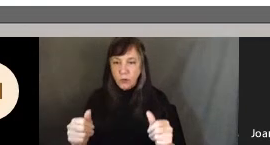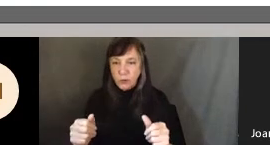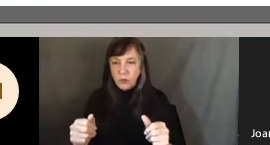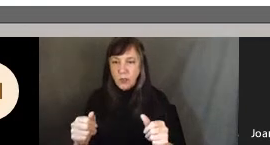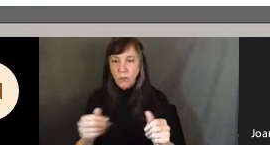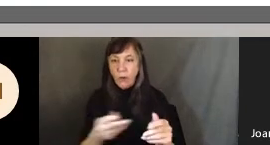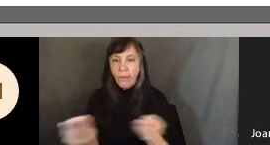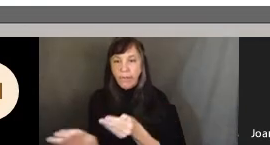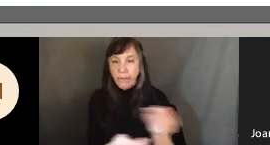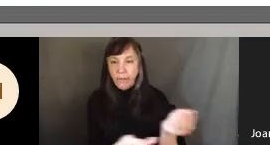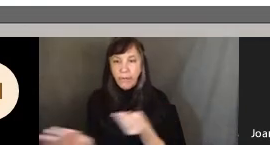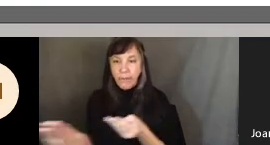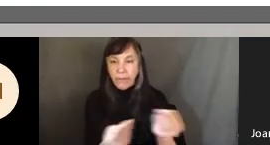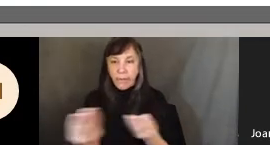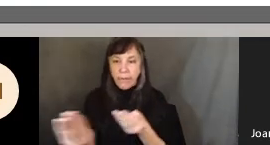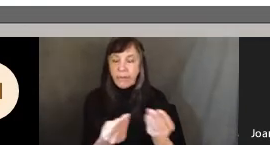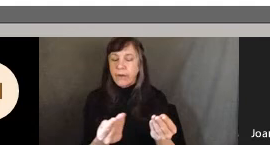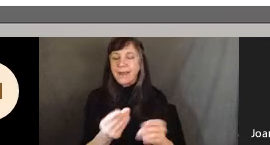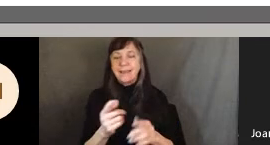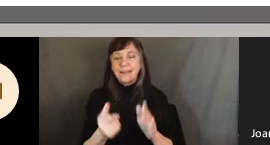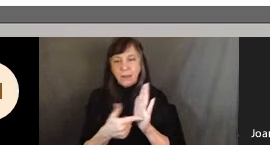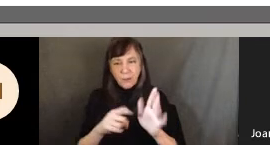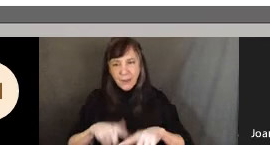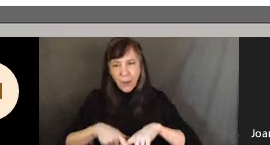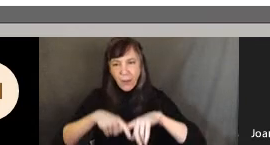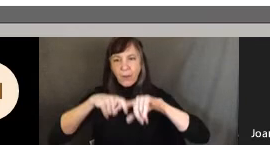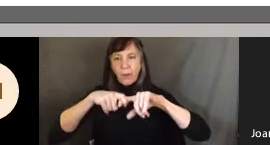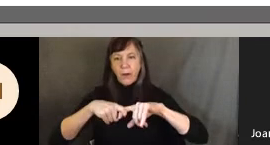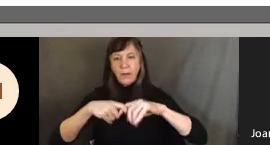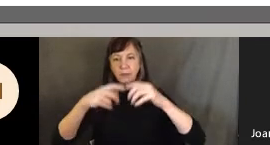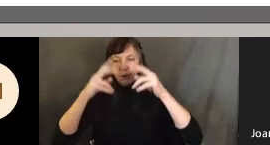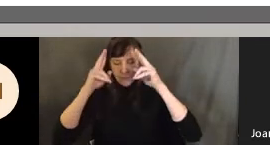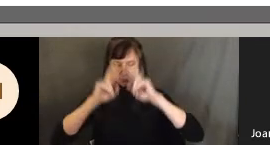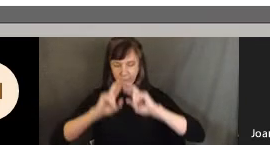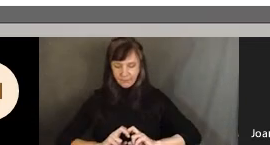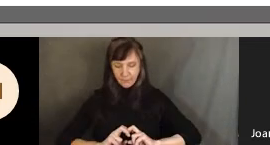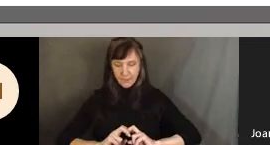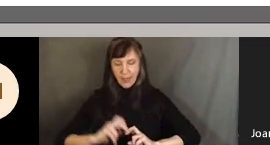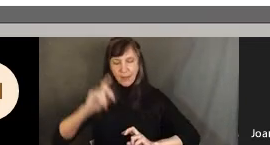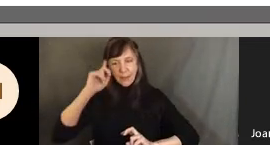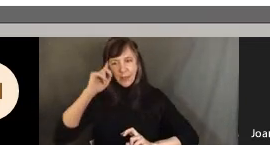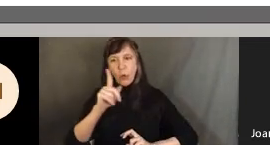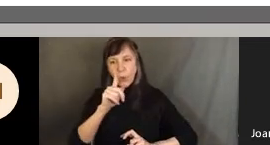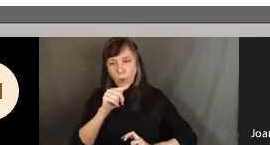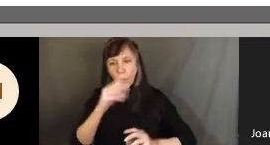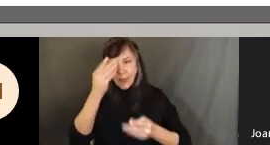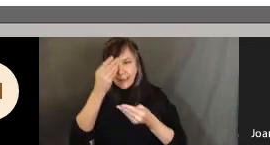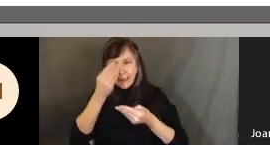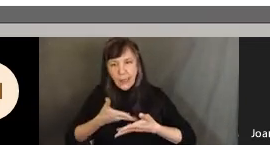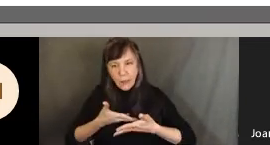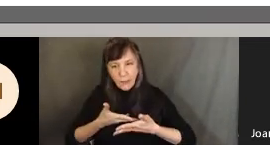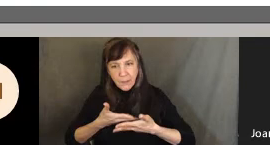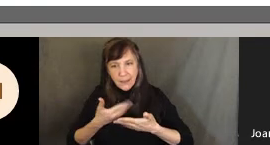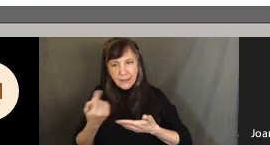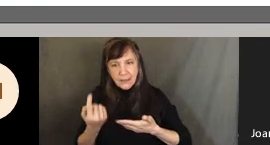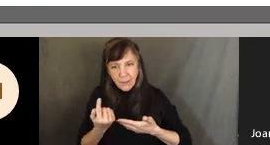triaging. And sometimes we need to stop and consider our audience and really take in what we're